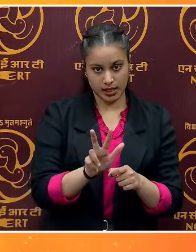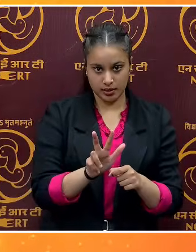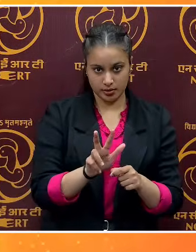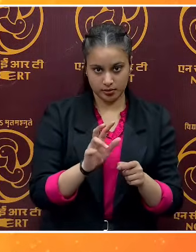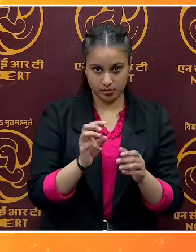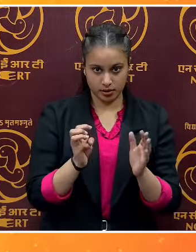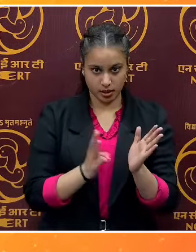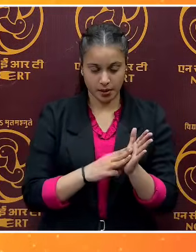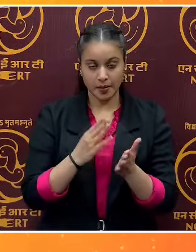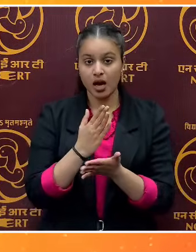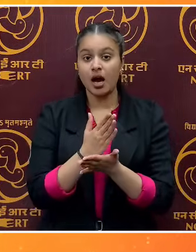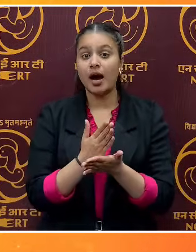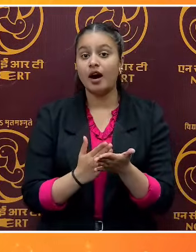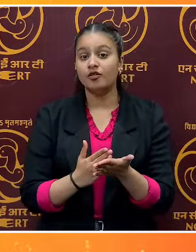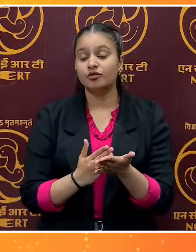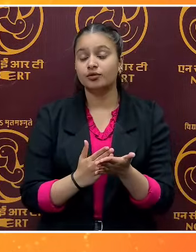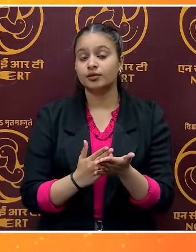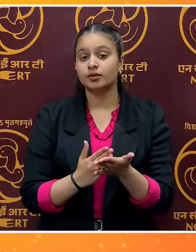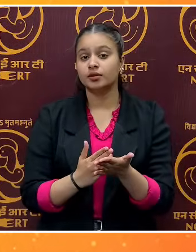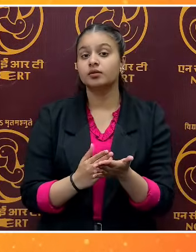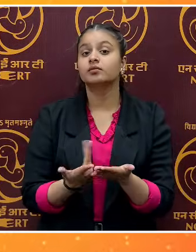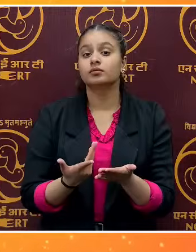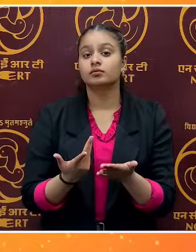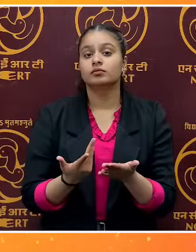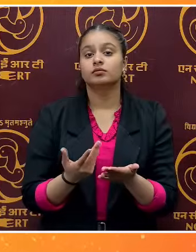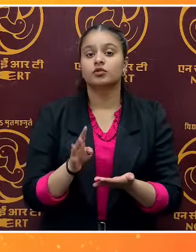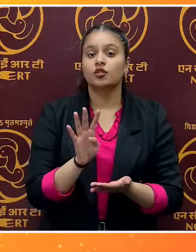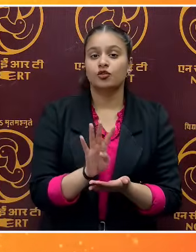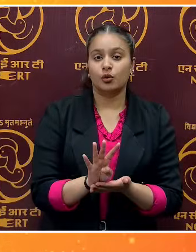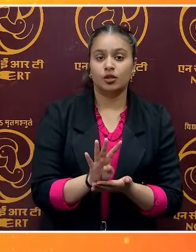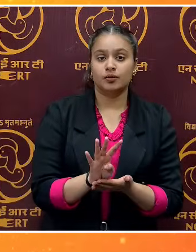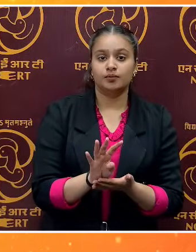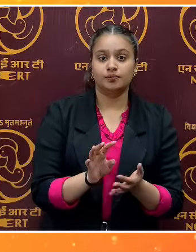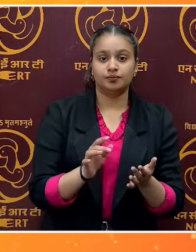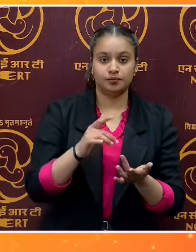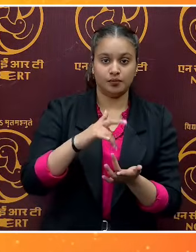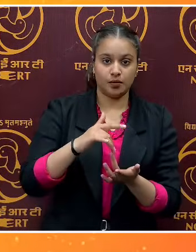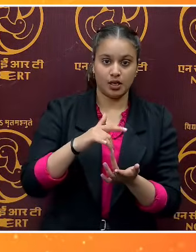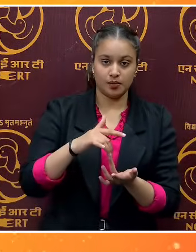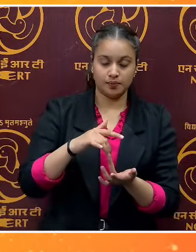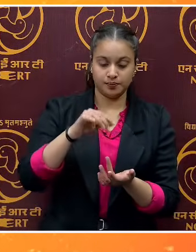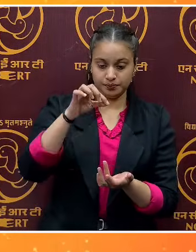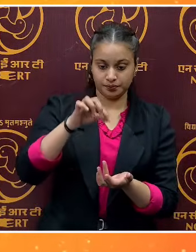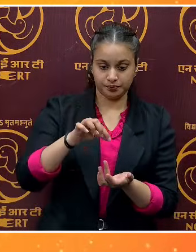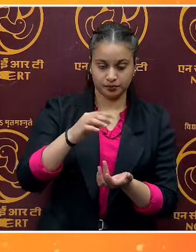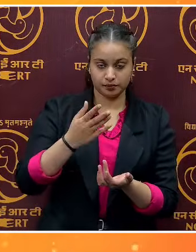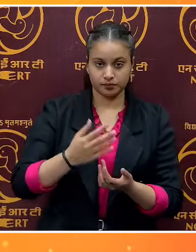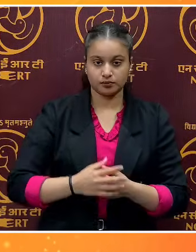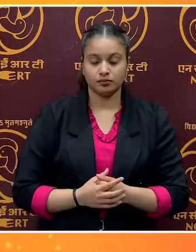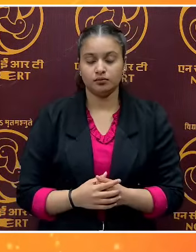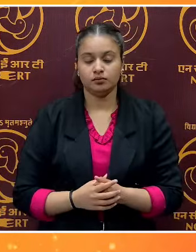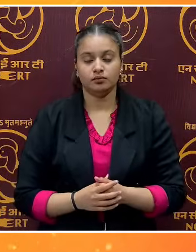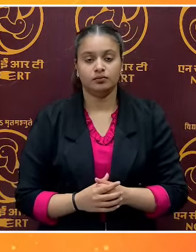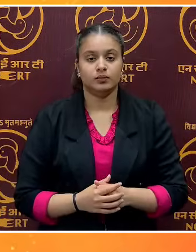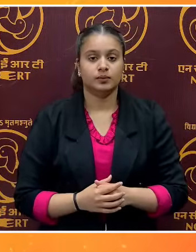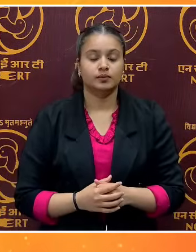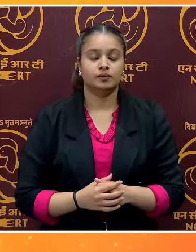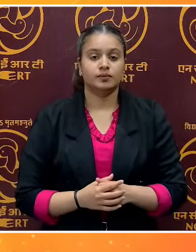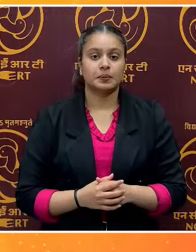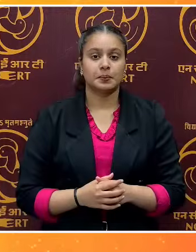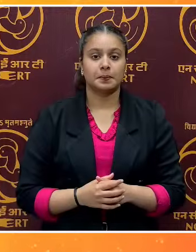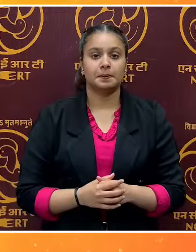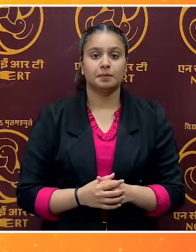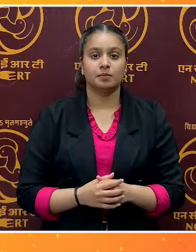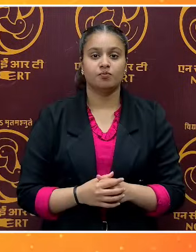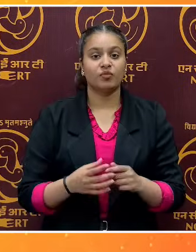centimeters, let me take, what is half of 8? Yes, it is 4 centimeters. Let me take a midpoint here. Same way